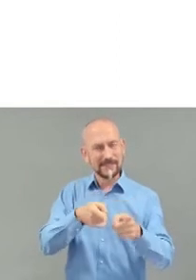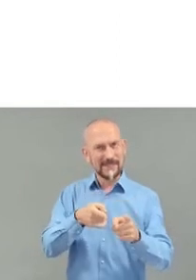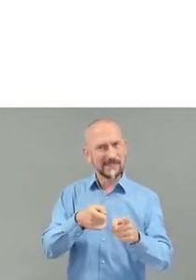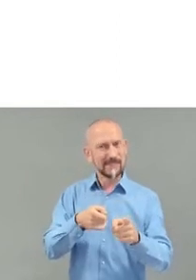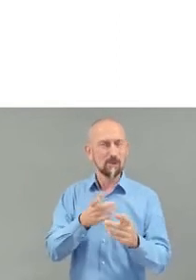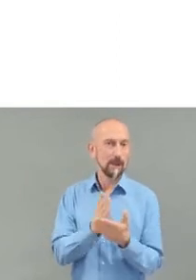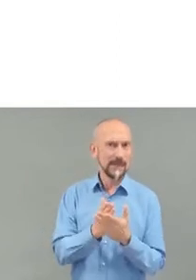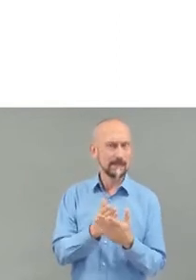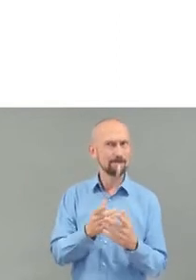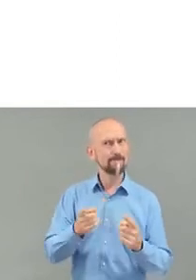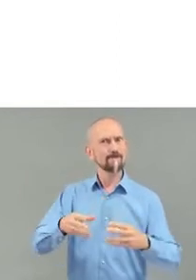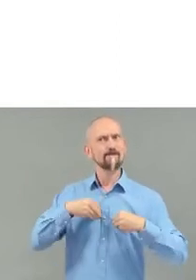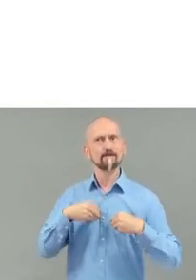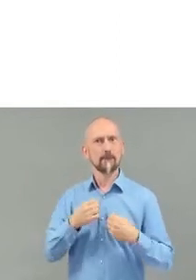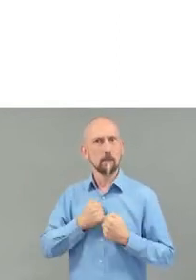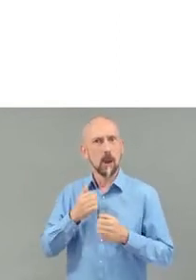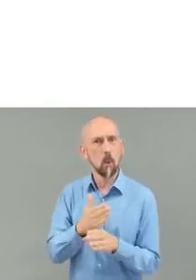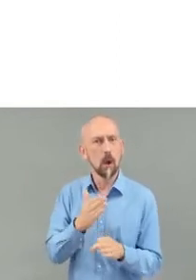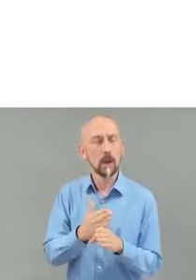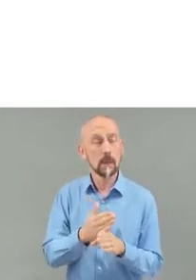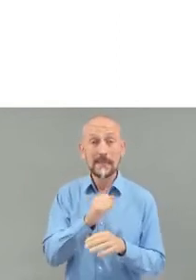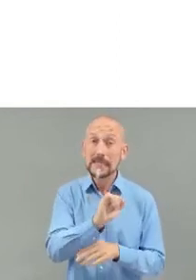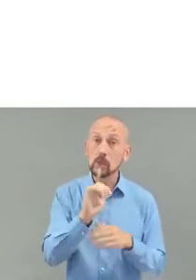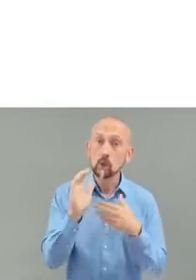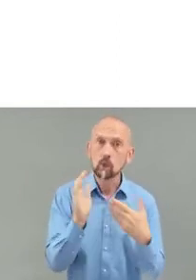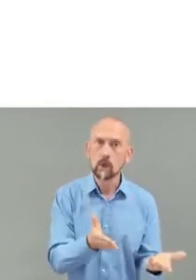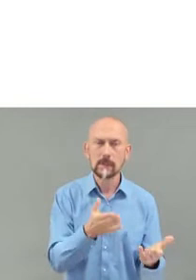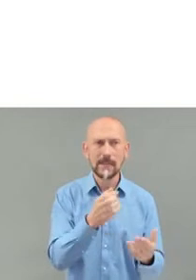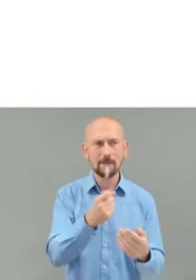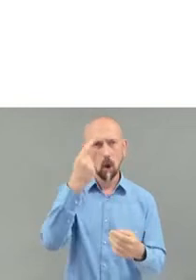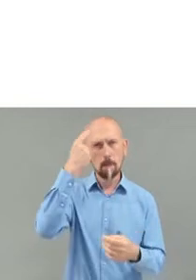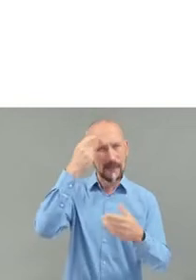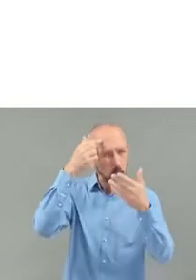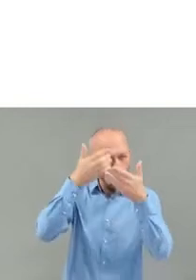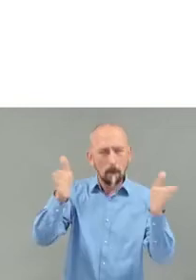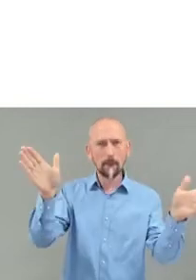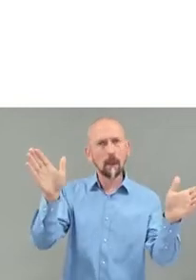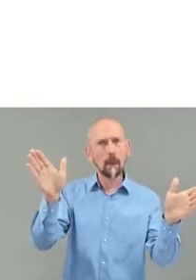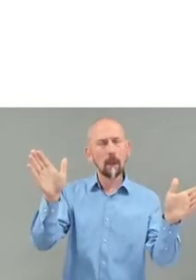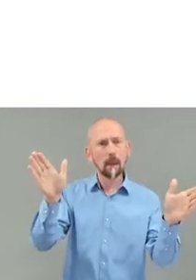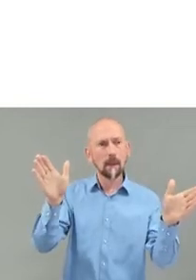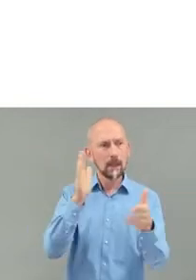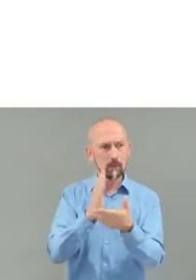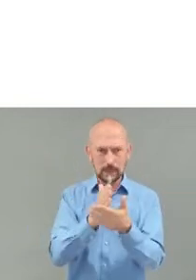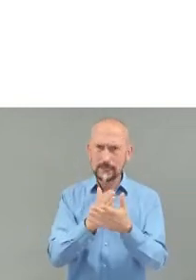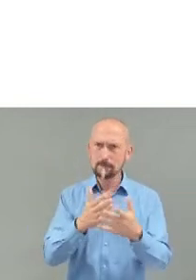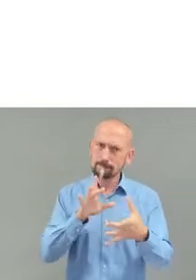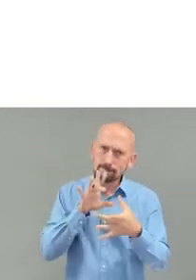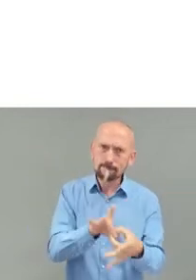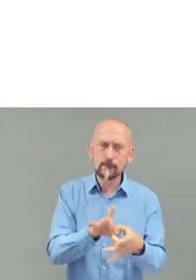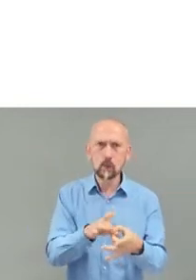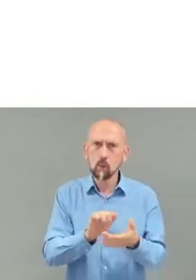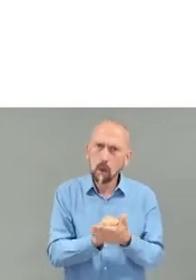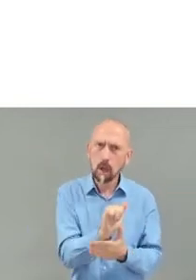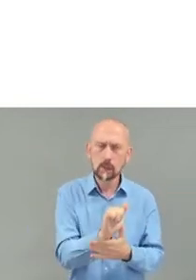the service that Paul accessed meant that he had open-minded and a culturally sensitive service. And of course,